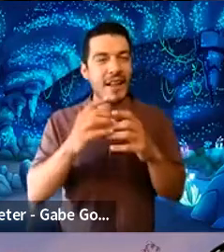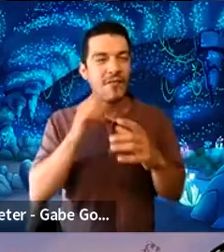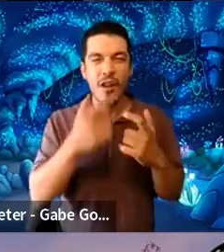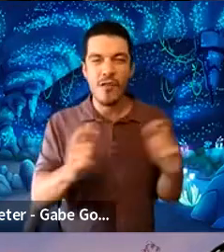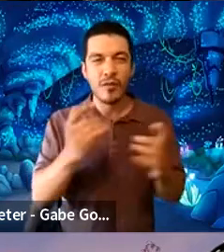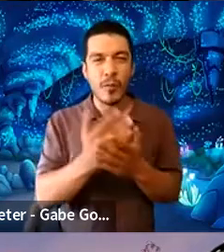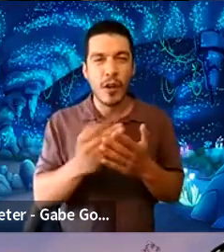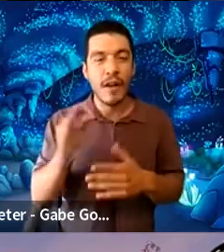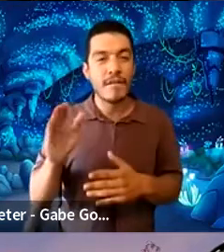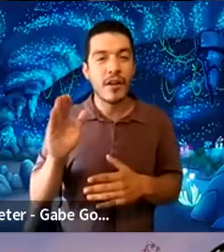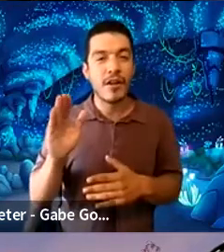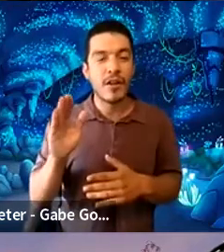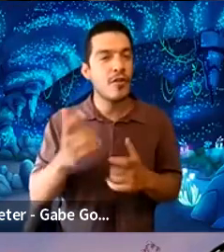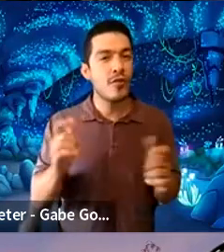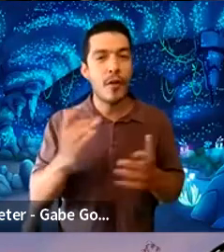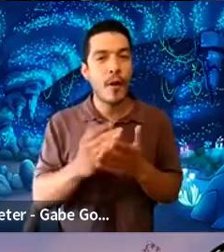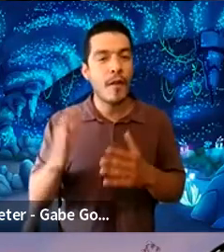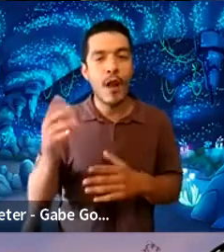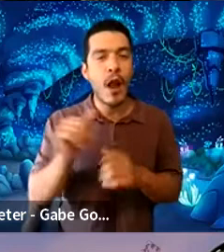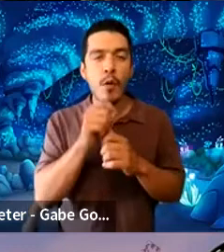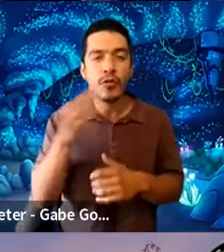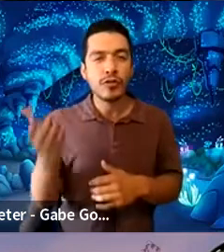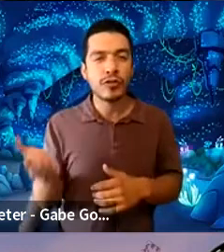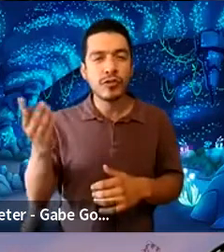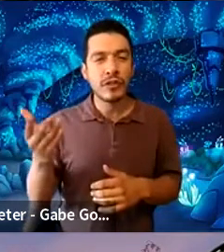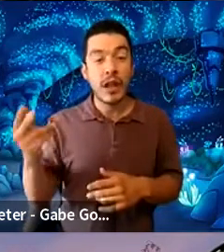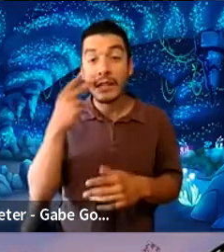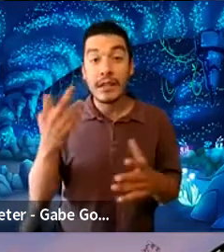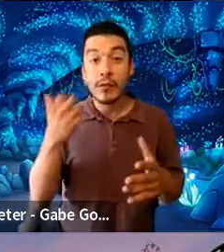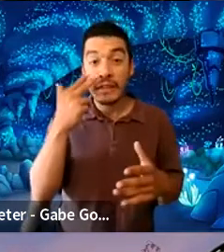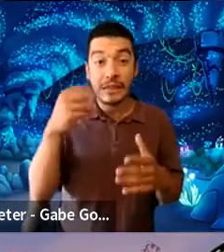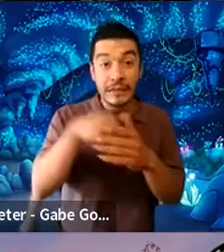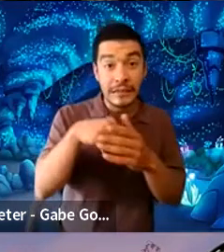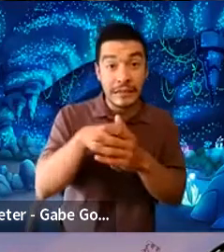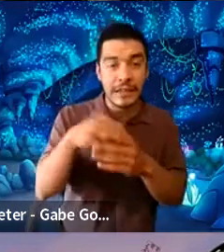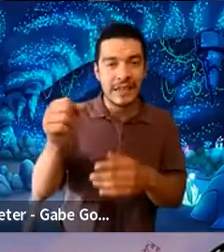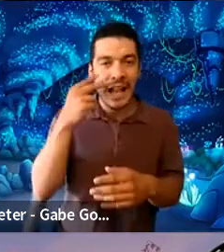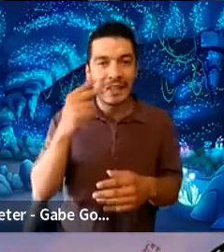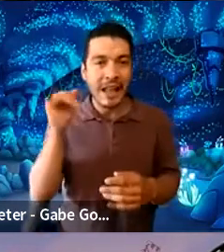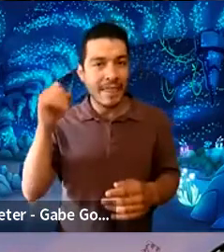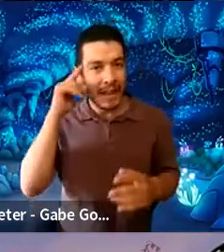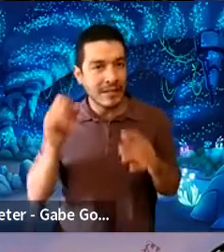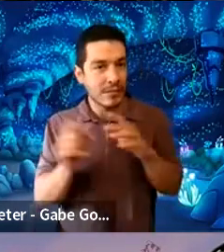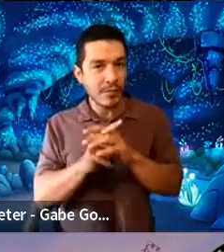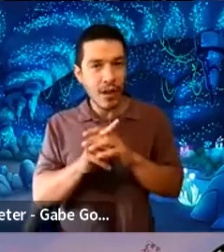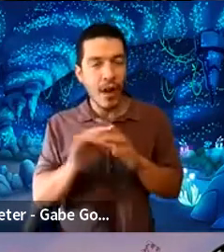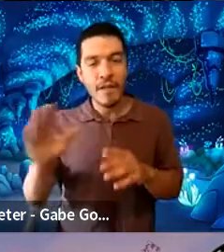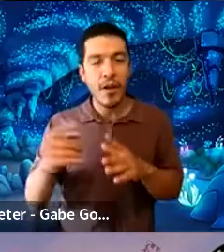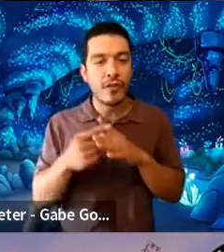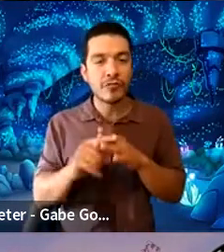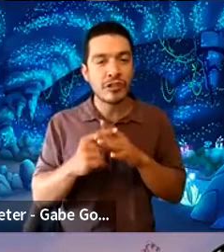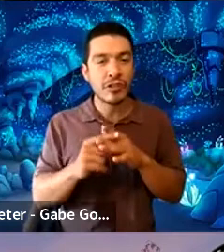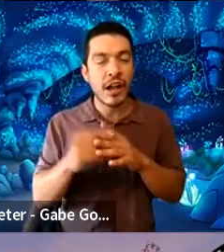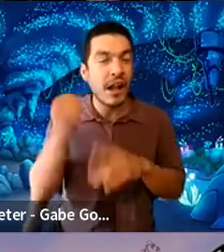Eureka is. And I think little kids watching, when they see inside, they're seeing the blueprints and the spark of her kind of original, you